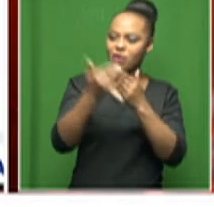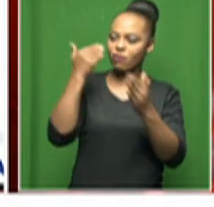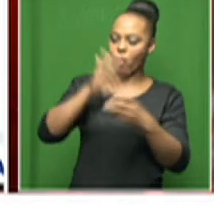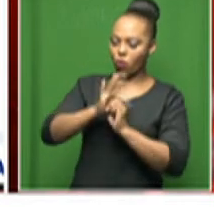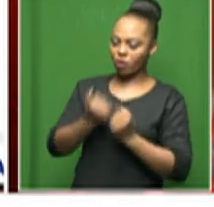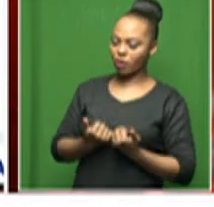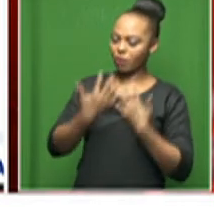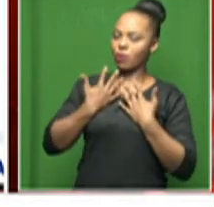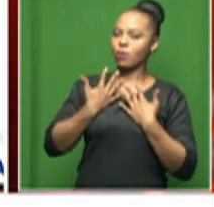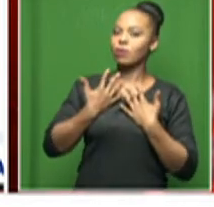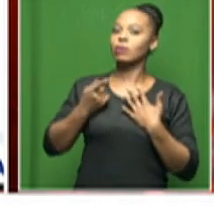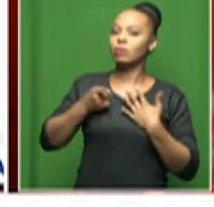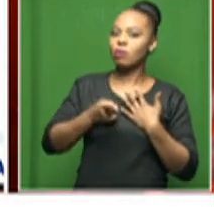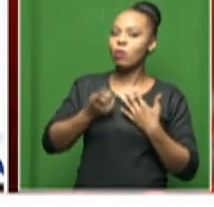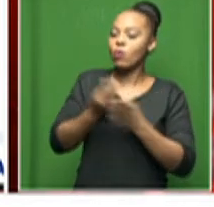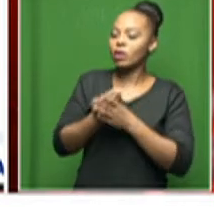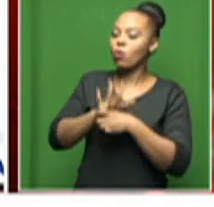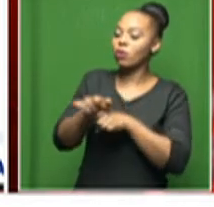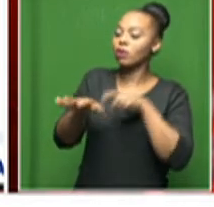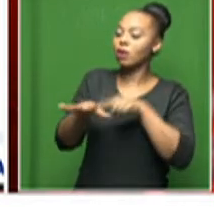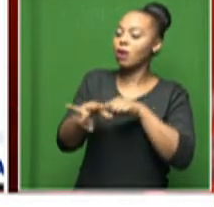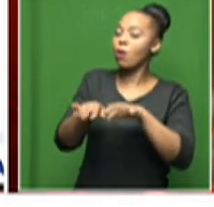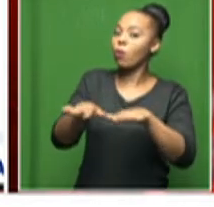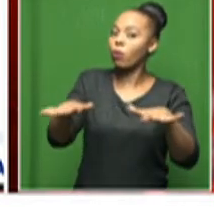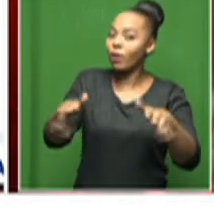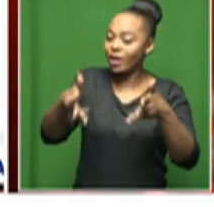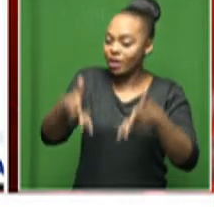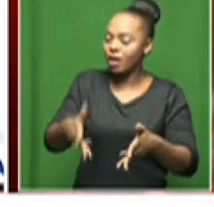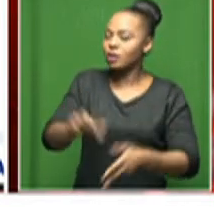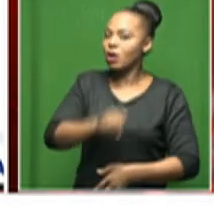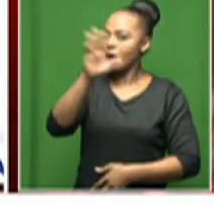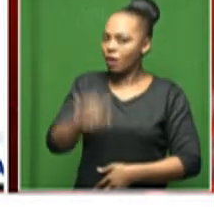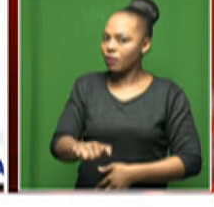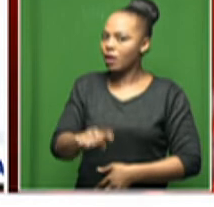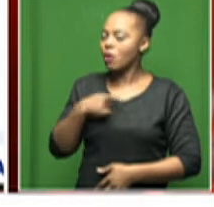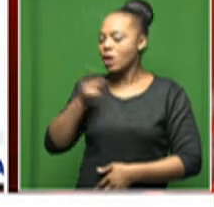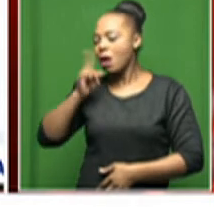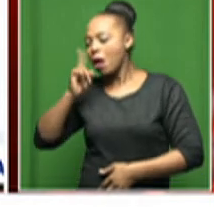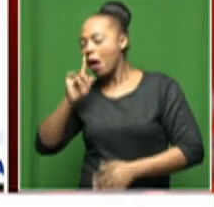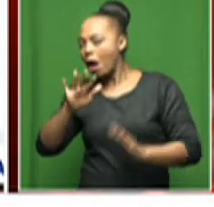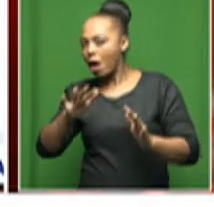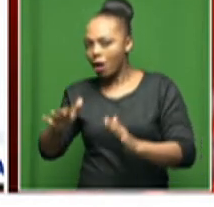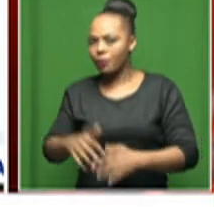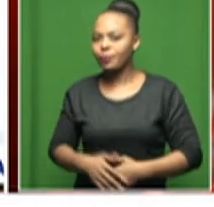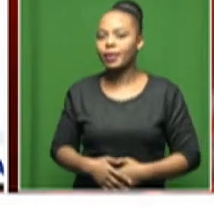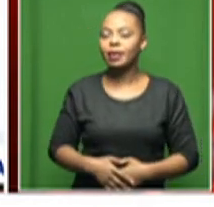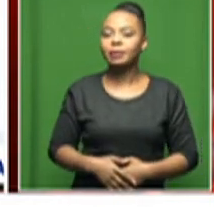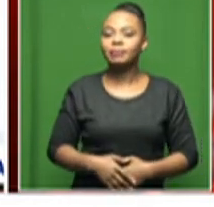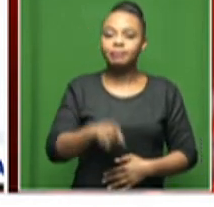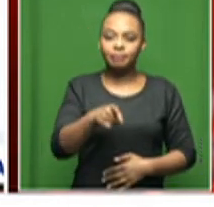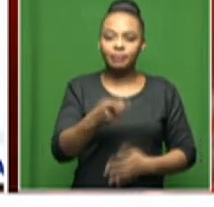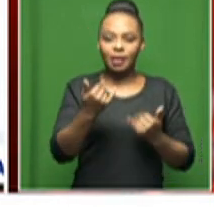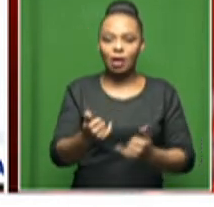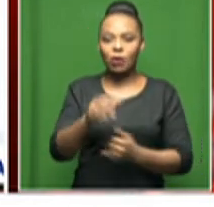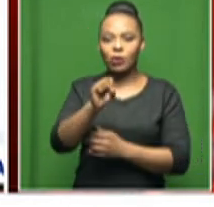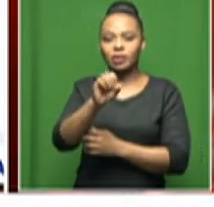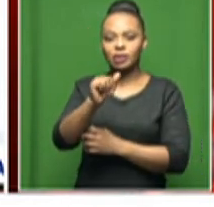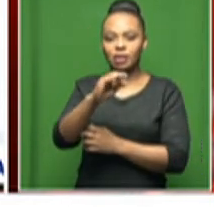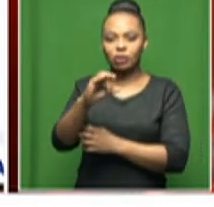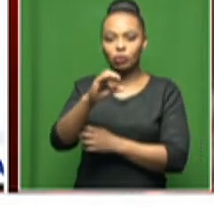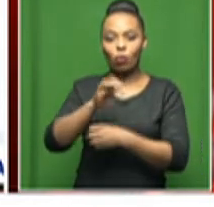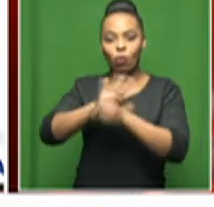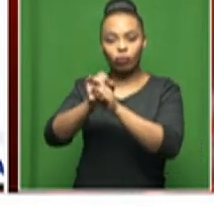infected with original variants that were circulating in South Africa. So past infection by the earlier variants of SARS-CoV-2 that were